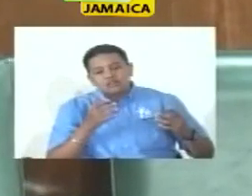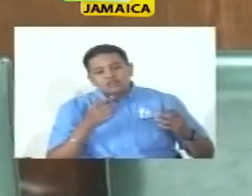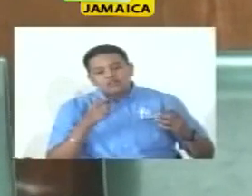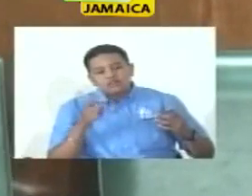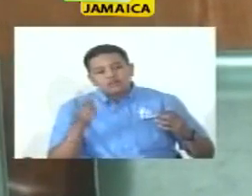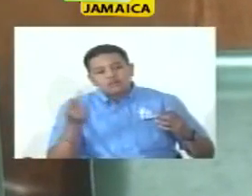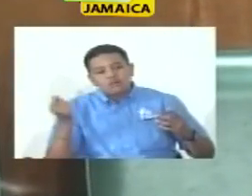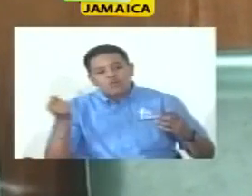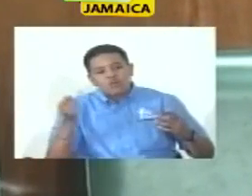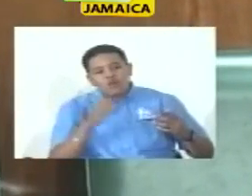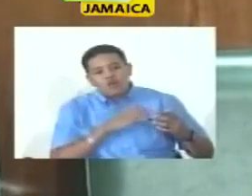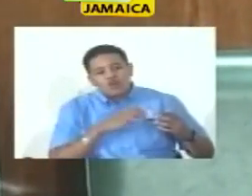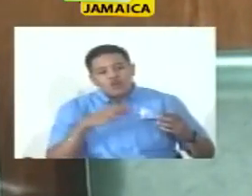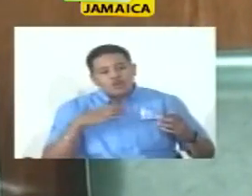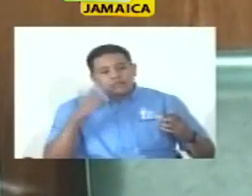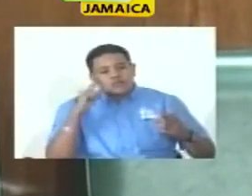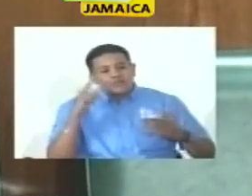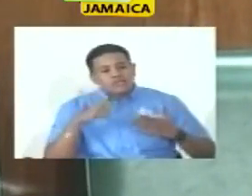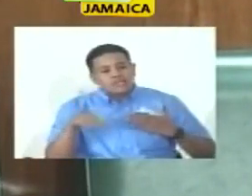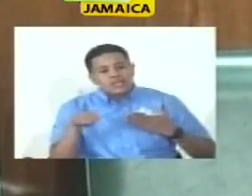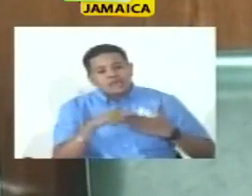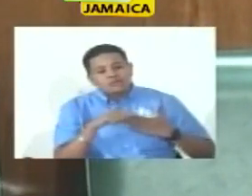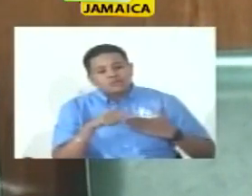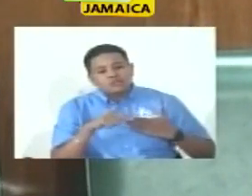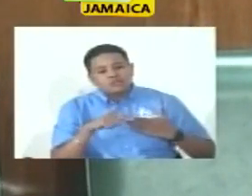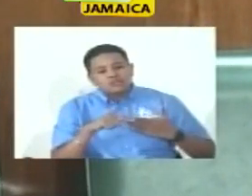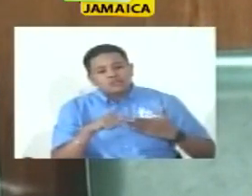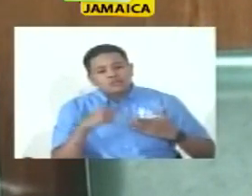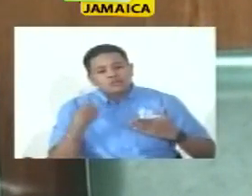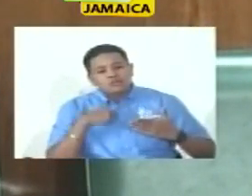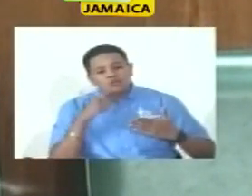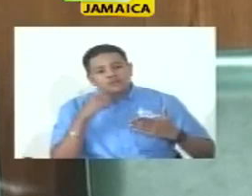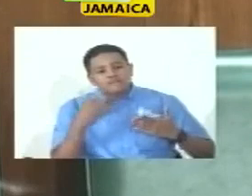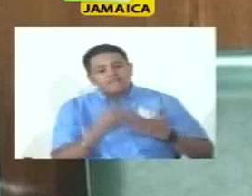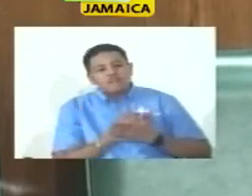postponing committee to next week, and we fresh